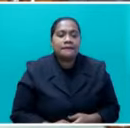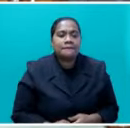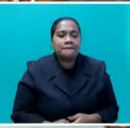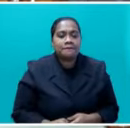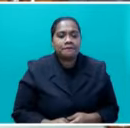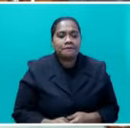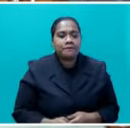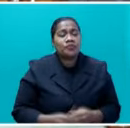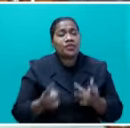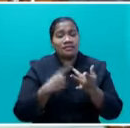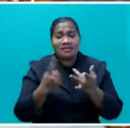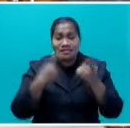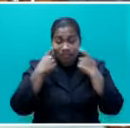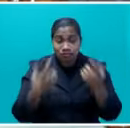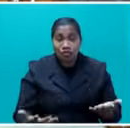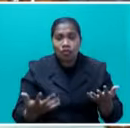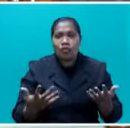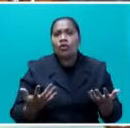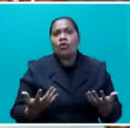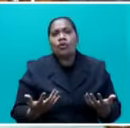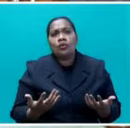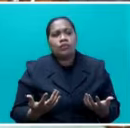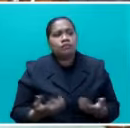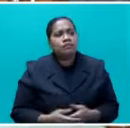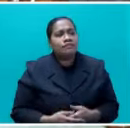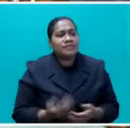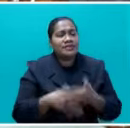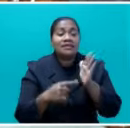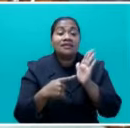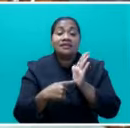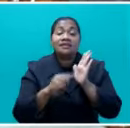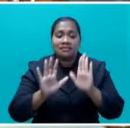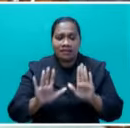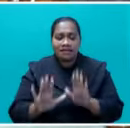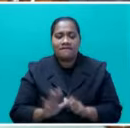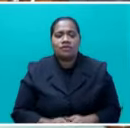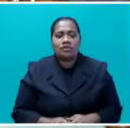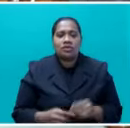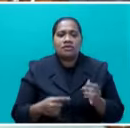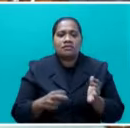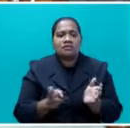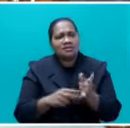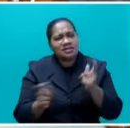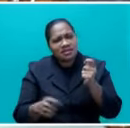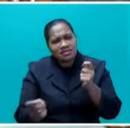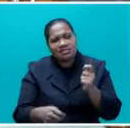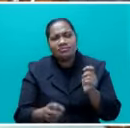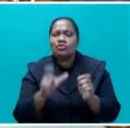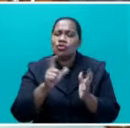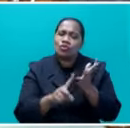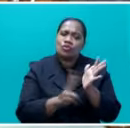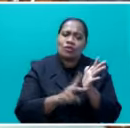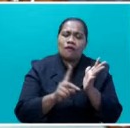And the other roadshows, Mr. Speaker, sir, were in Natalei Ira Village in Tailevu, Naivoroti in Naitasiri, Dhuvu, Nandi